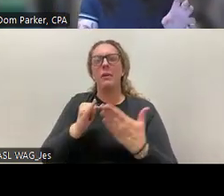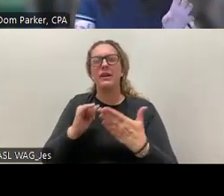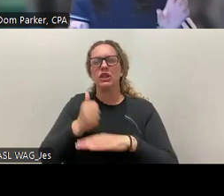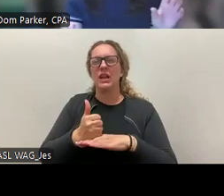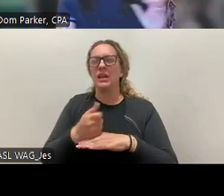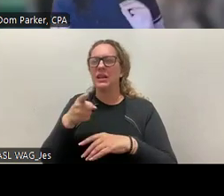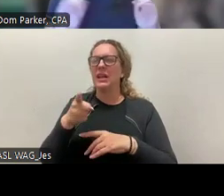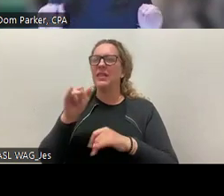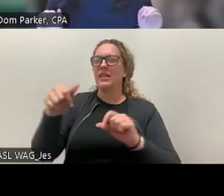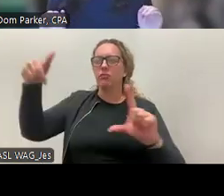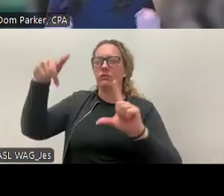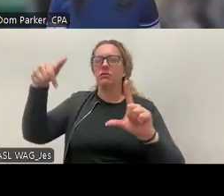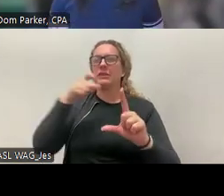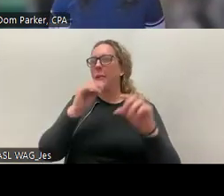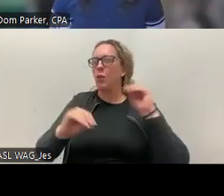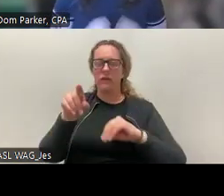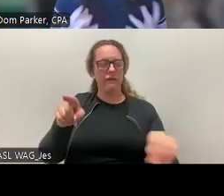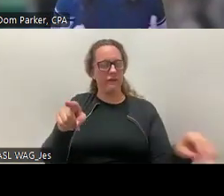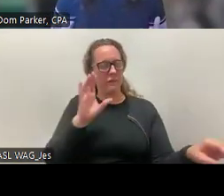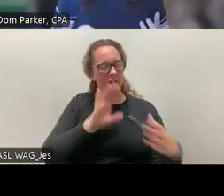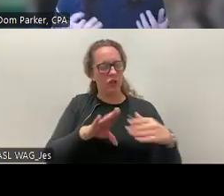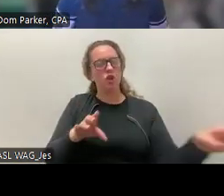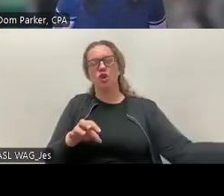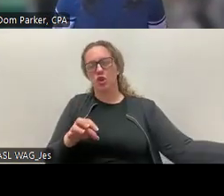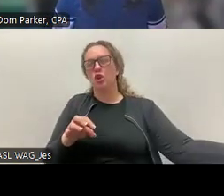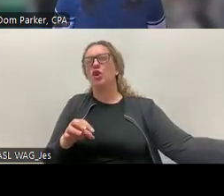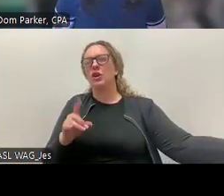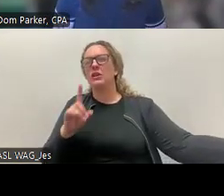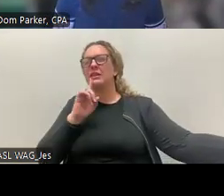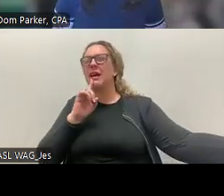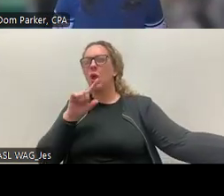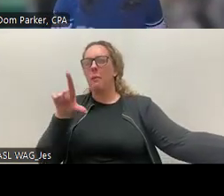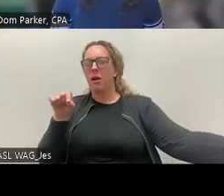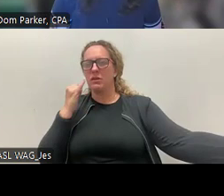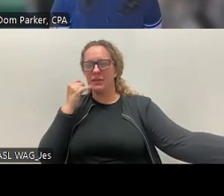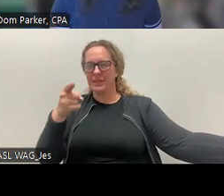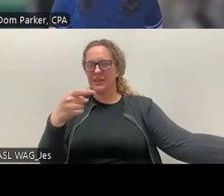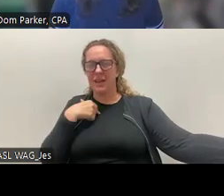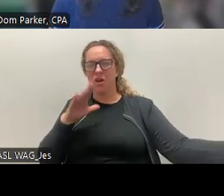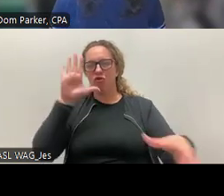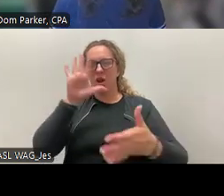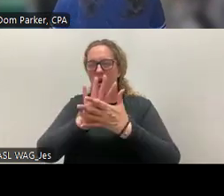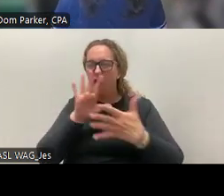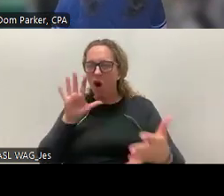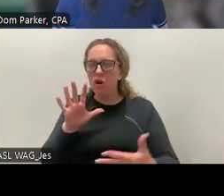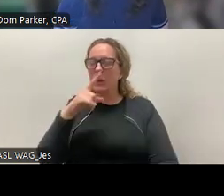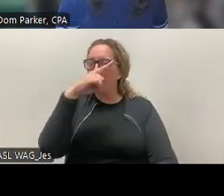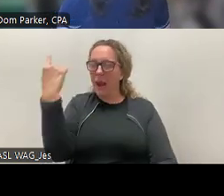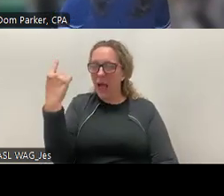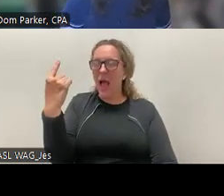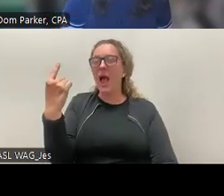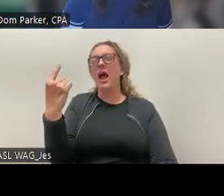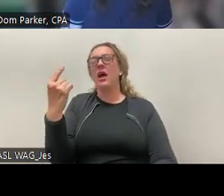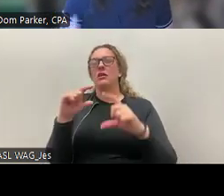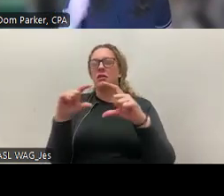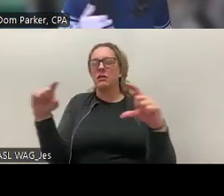still of the game, so this is not moving. It is a still of the dialogue box, which you can see has great contrast. It's black with white